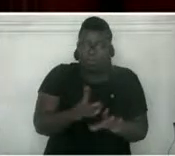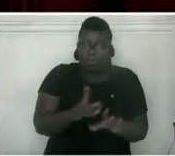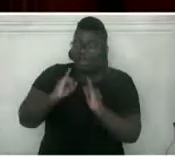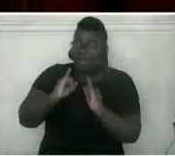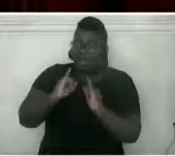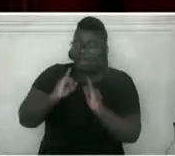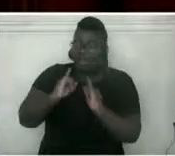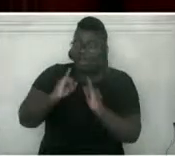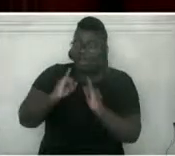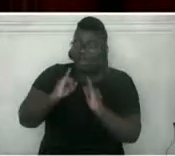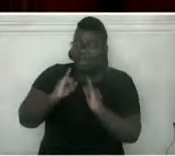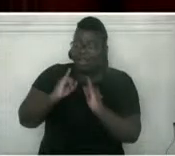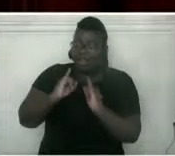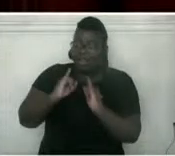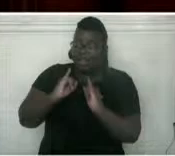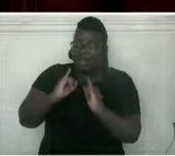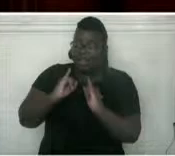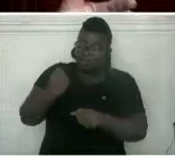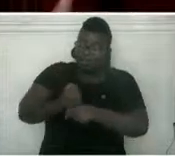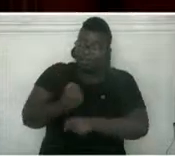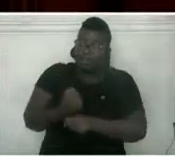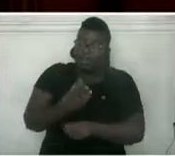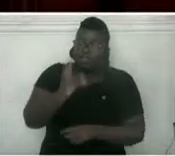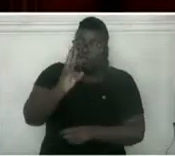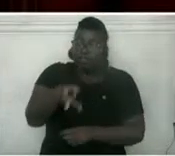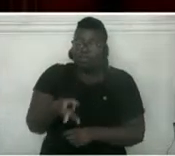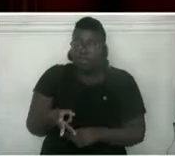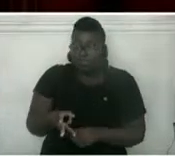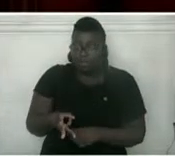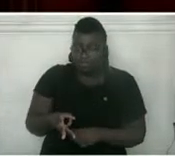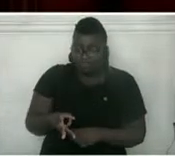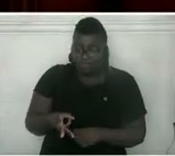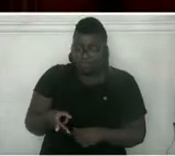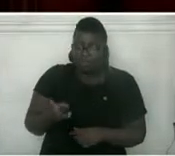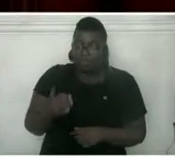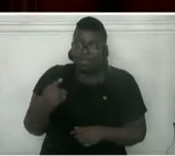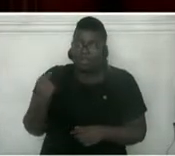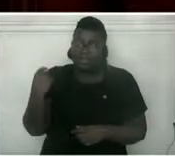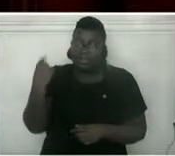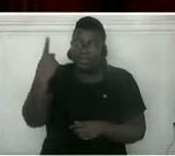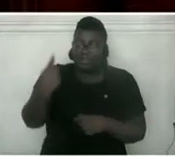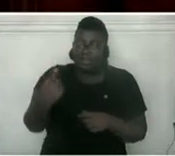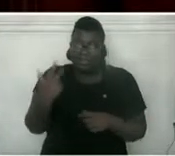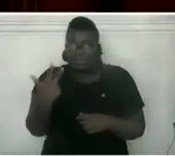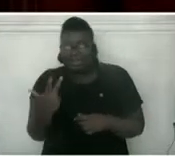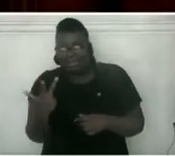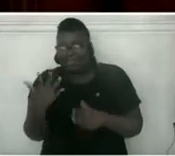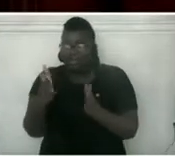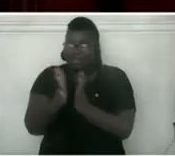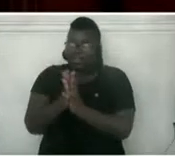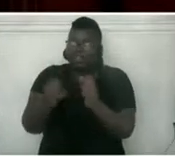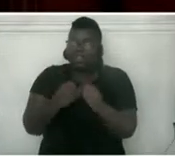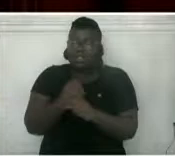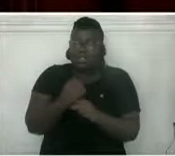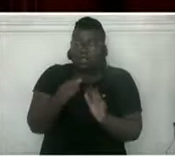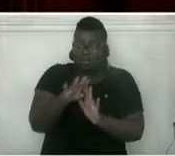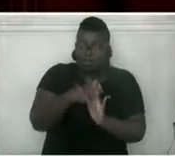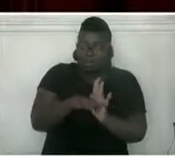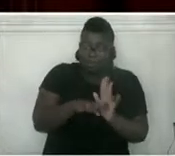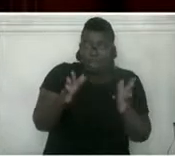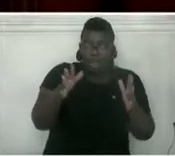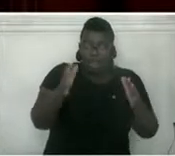11,000 jobs will be created over the next 8 to 10 year program